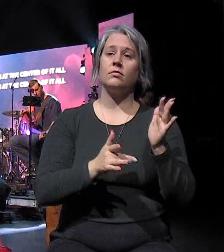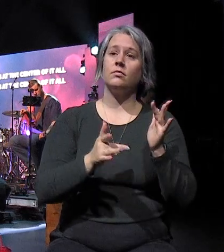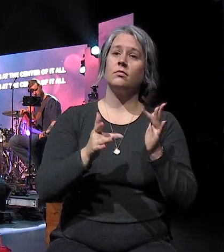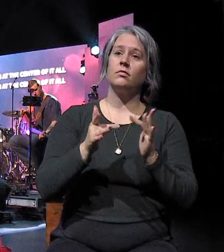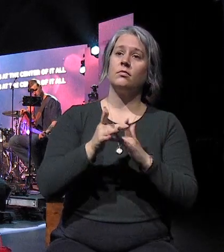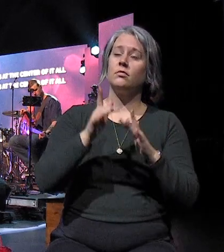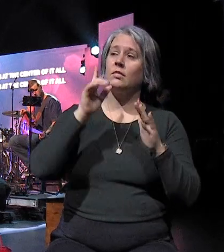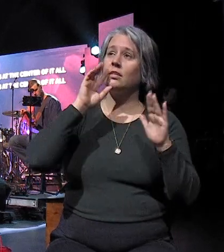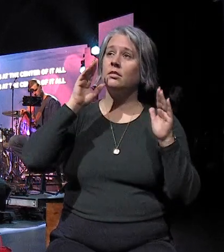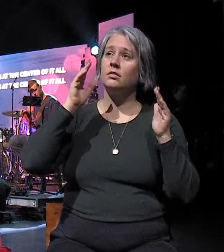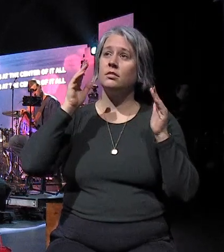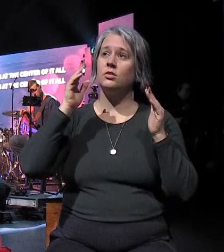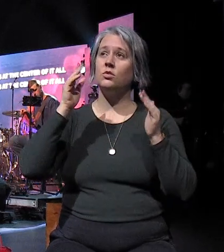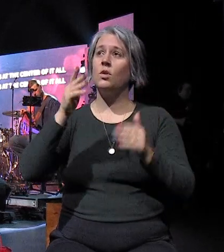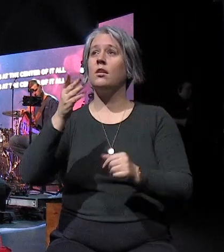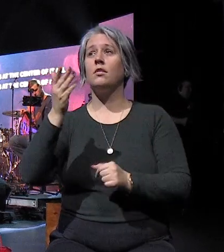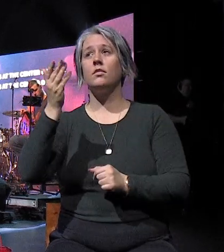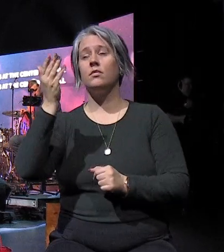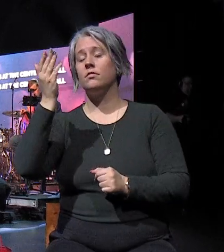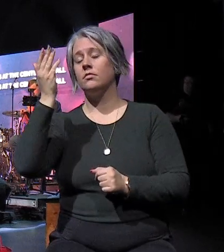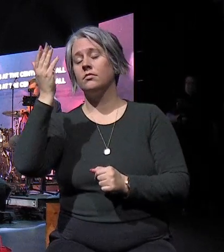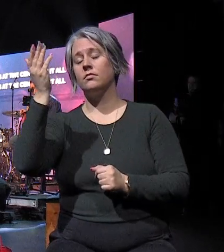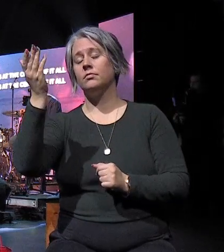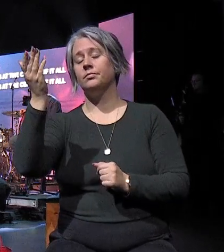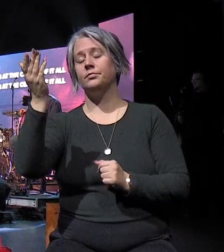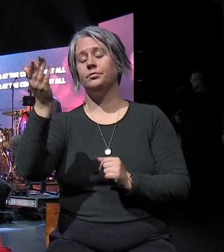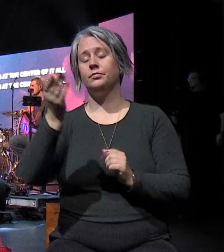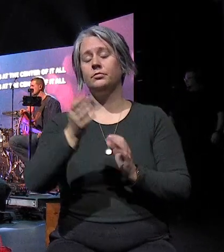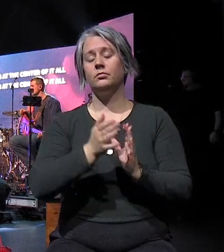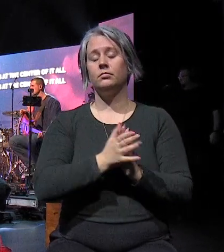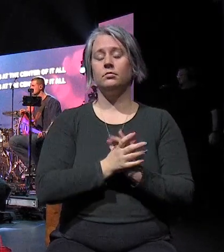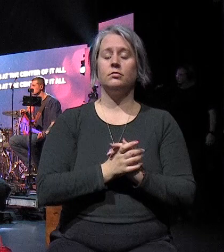Jesus at the center of it all.